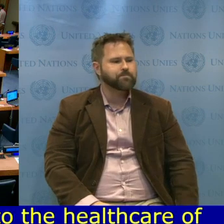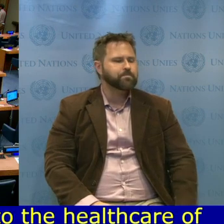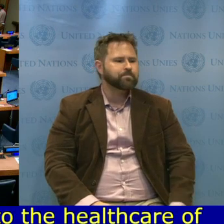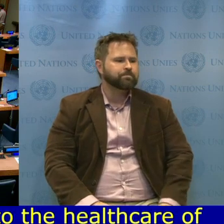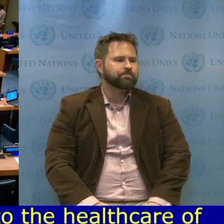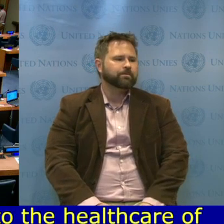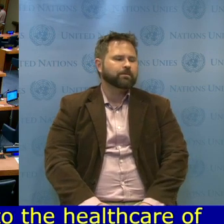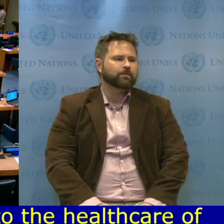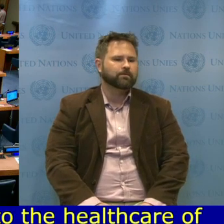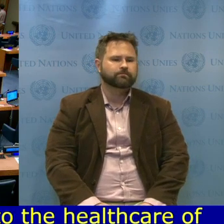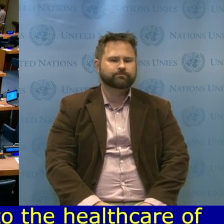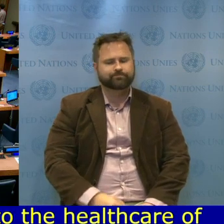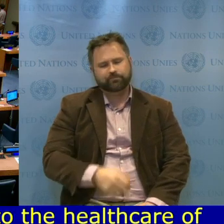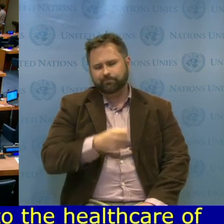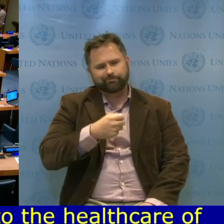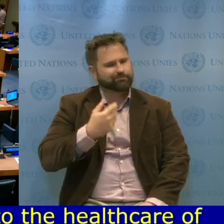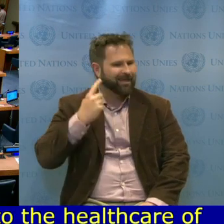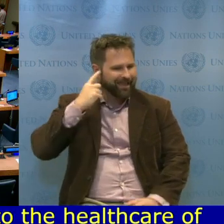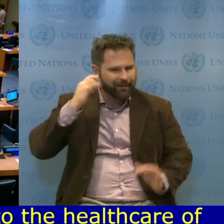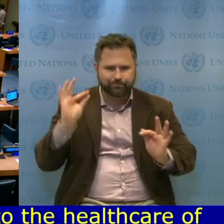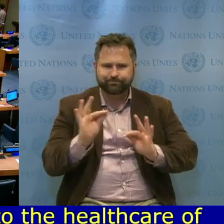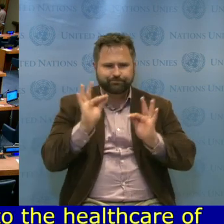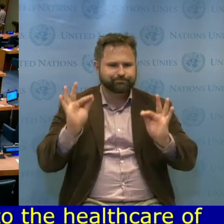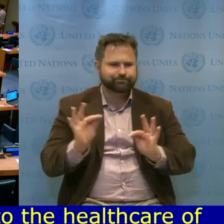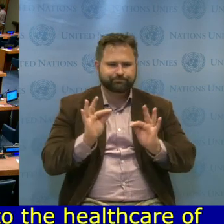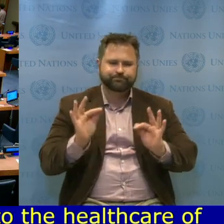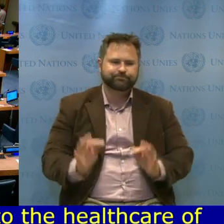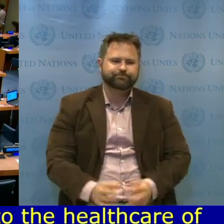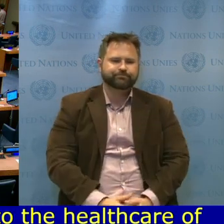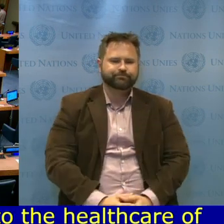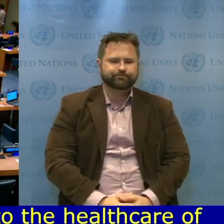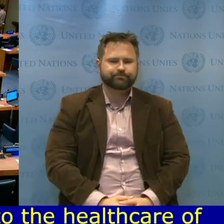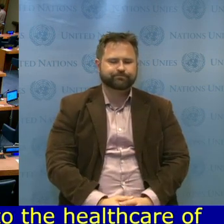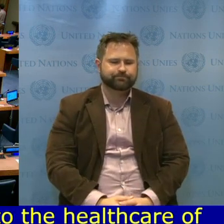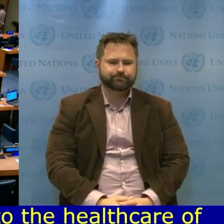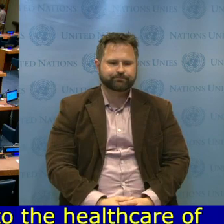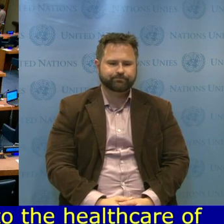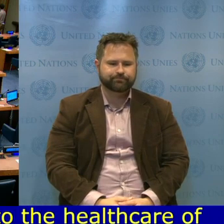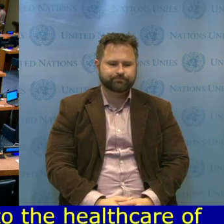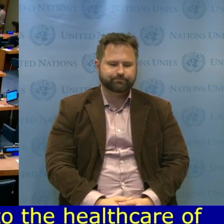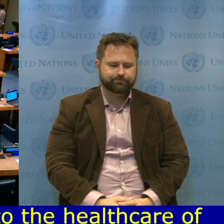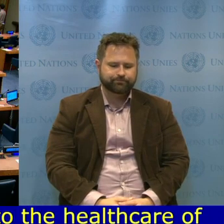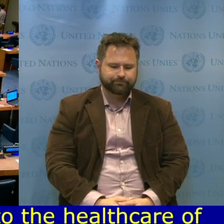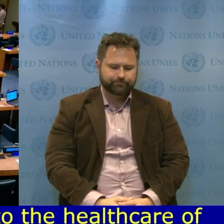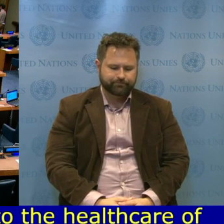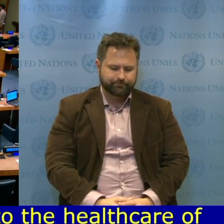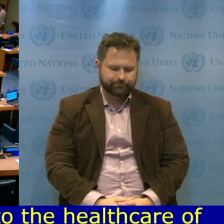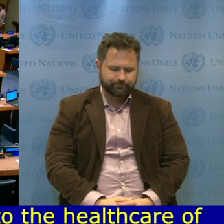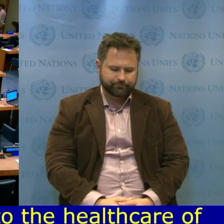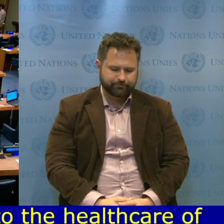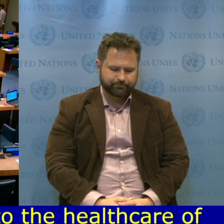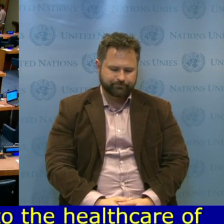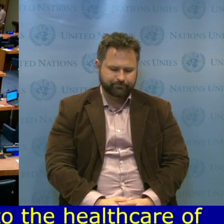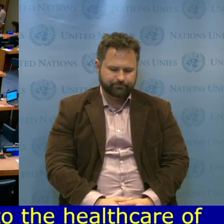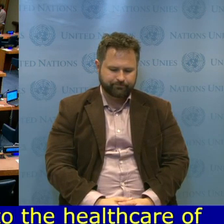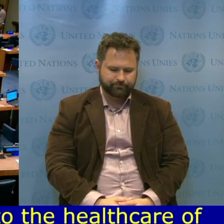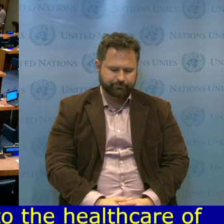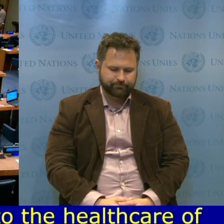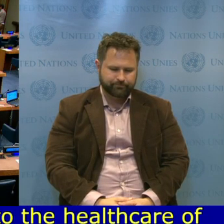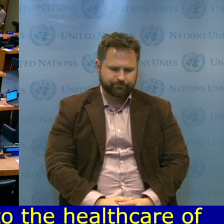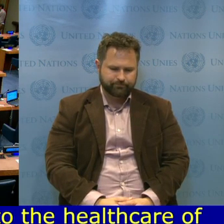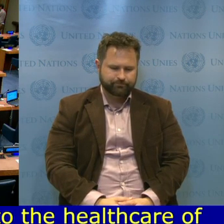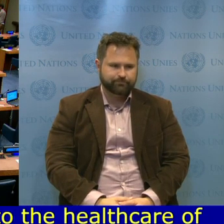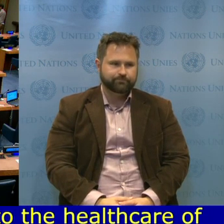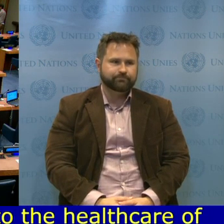health, but it's also, more importantly, it's good for their self-esteem and personal development. Finally, definitely from my